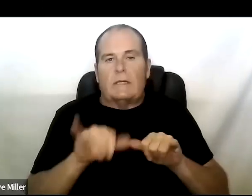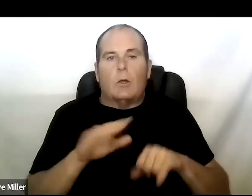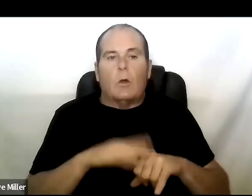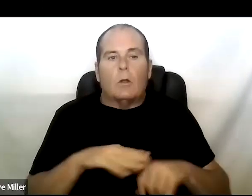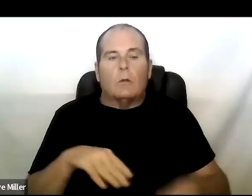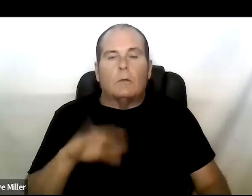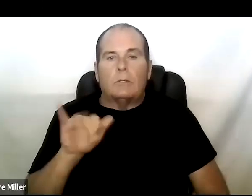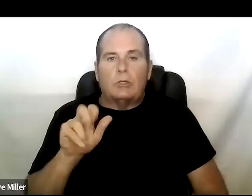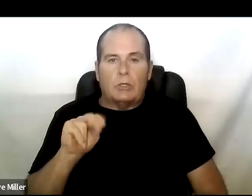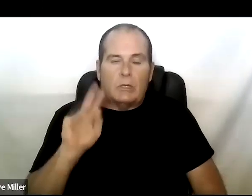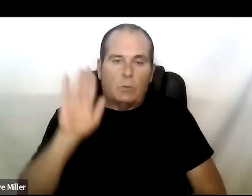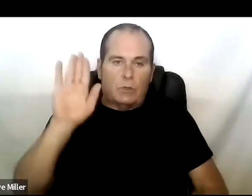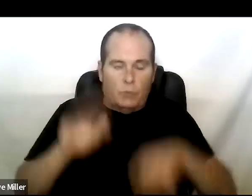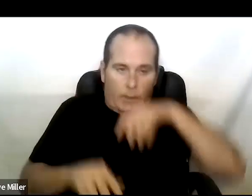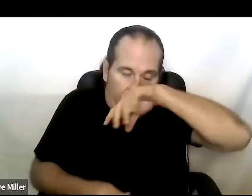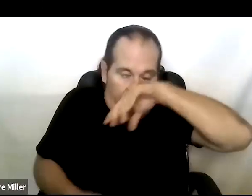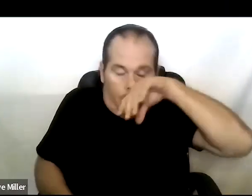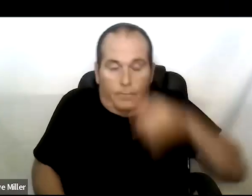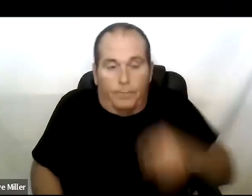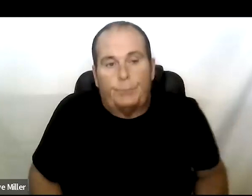Jan has raised her hand. Go ahead, Jen.